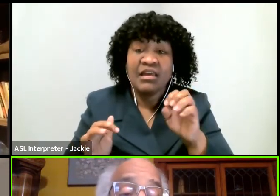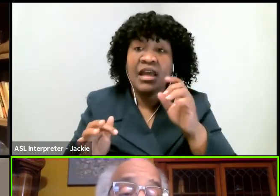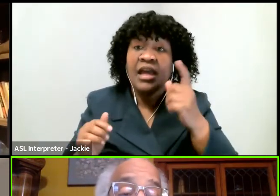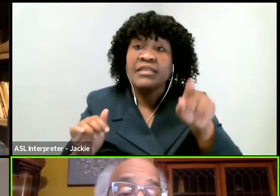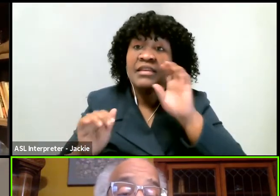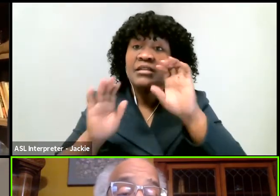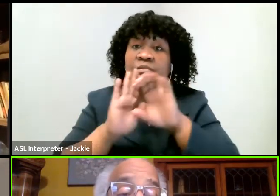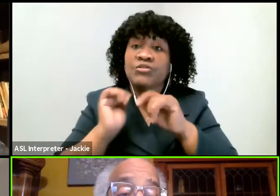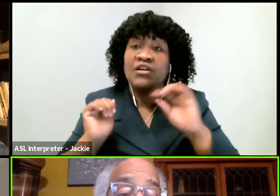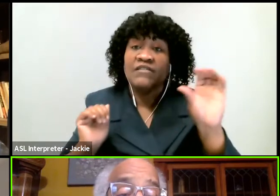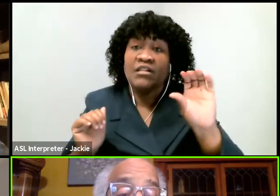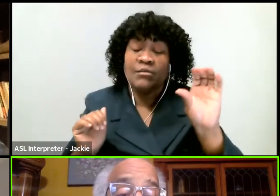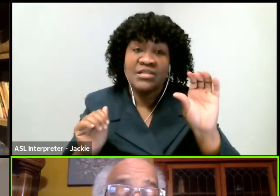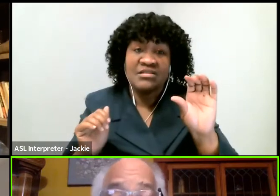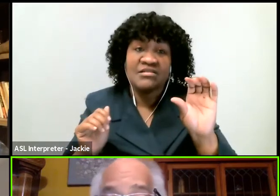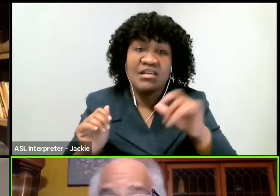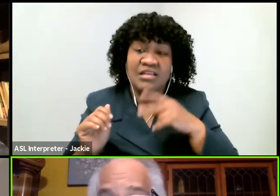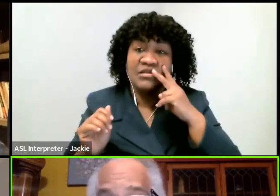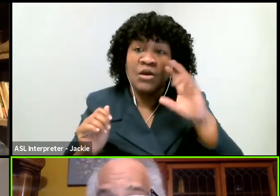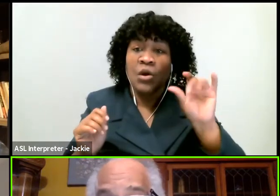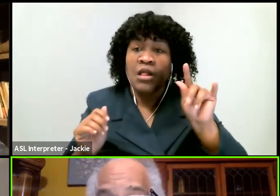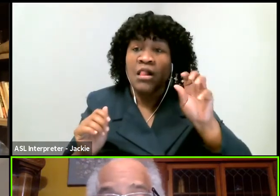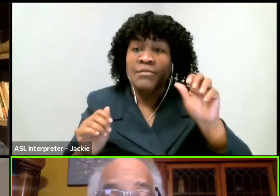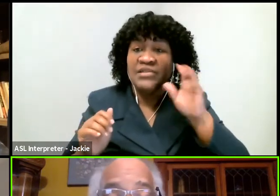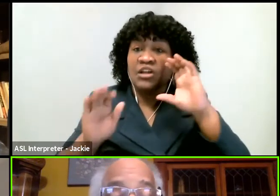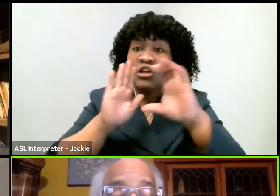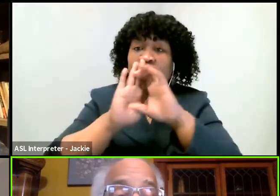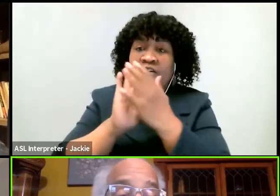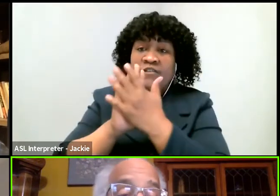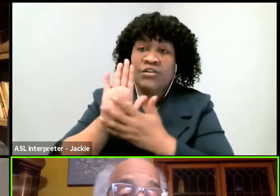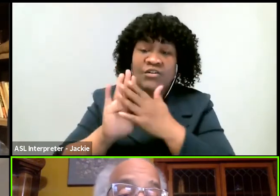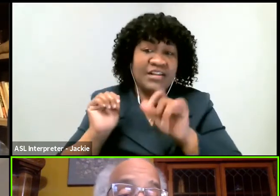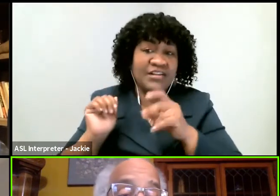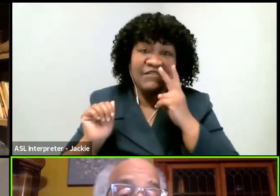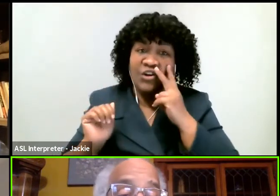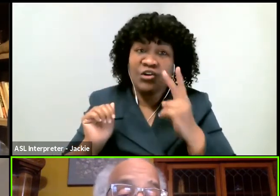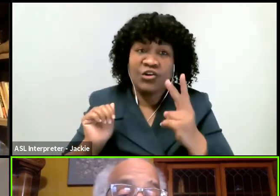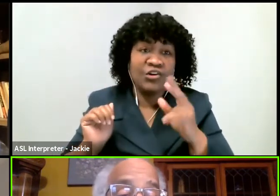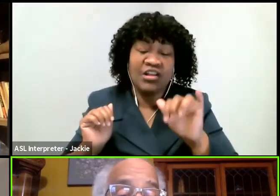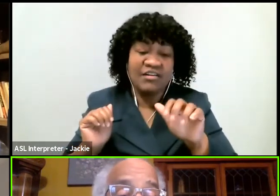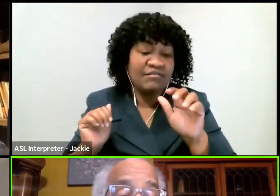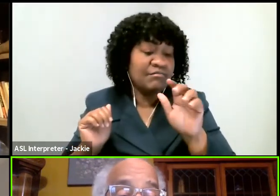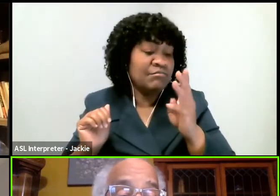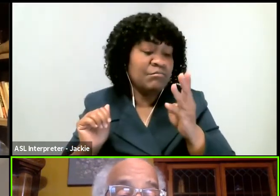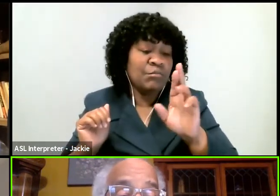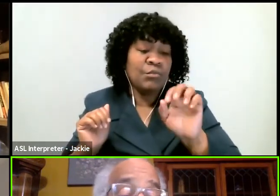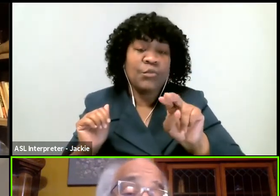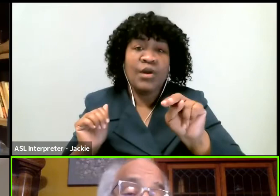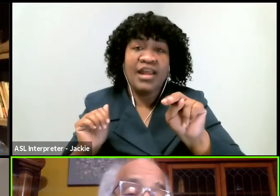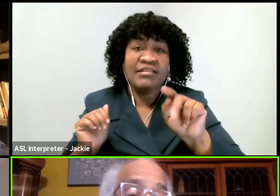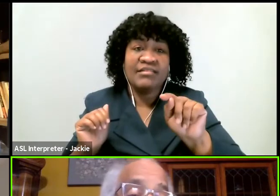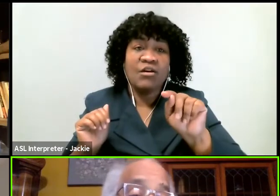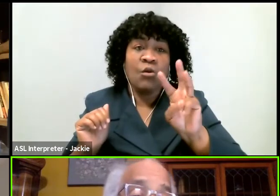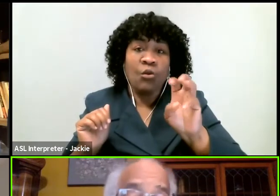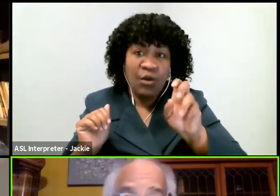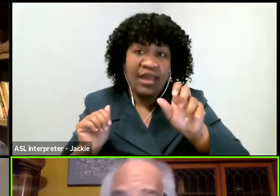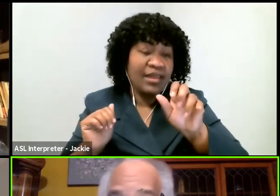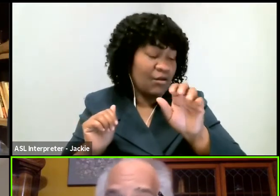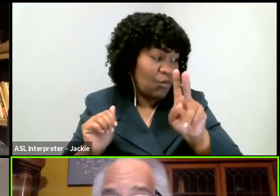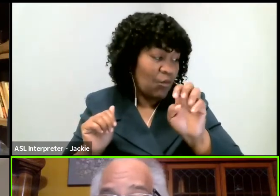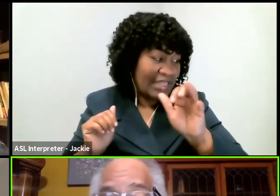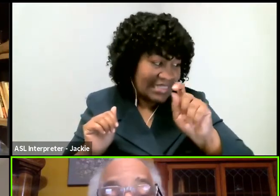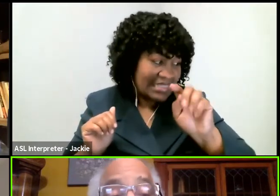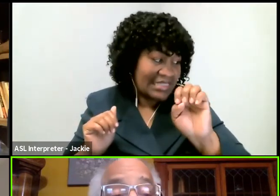of Columbus on the cover, I'd never heard of Kamal Brathwaite before then, or Langston Hughes the first